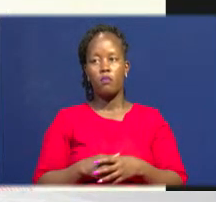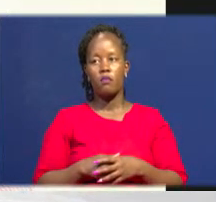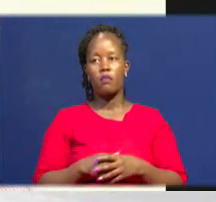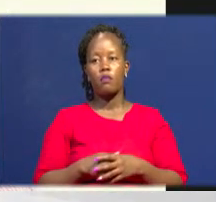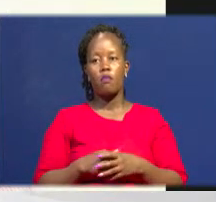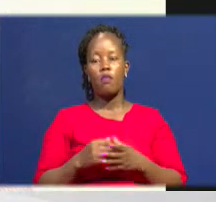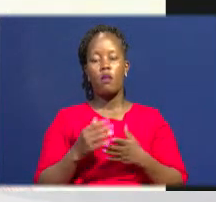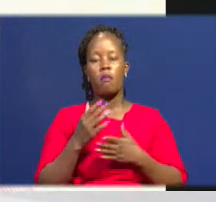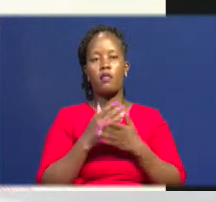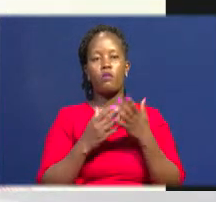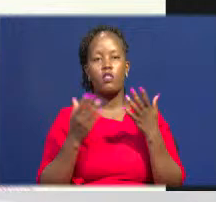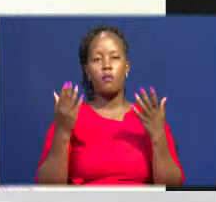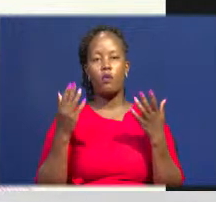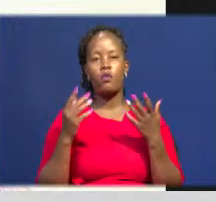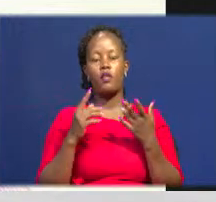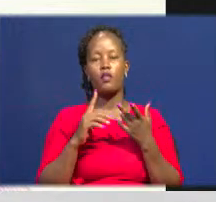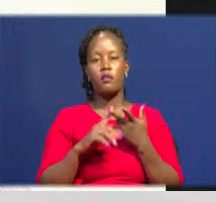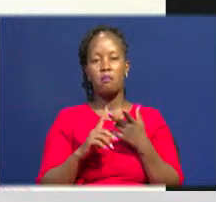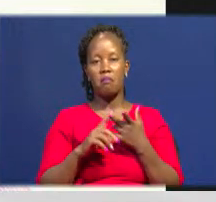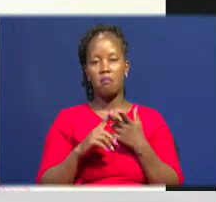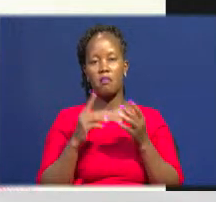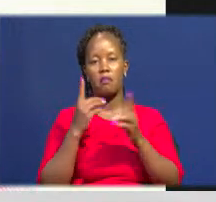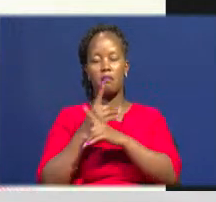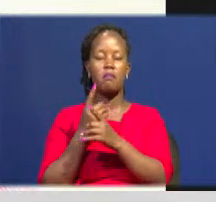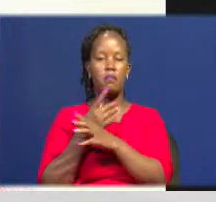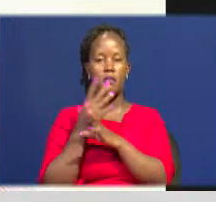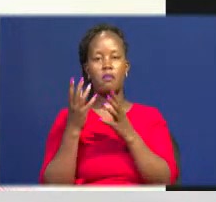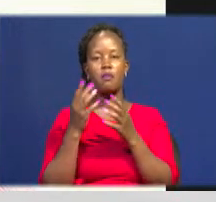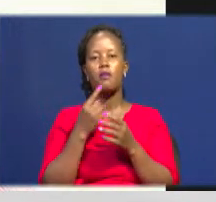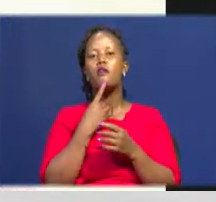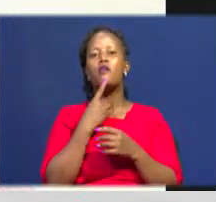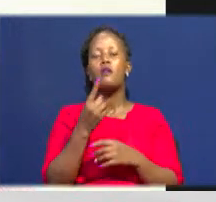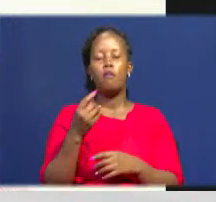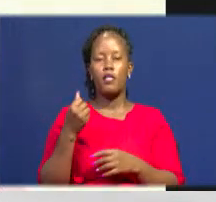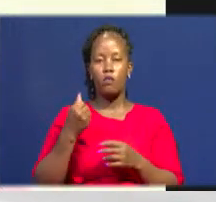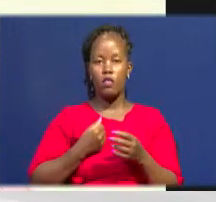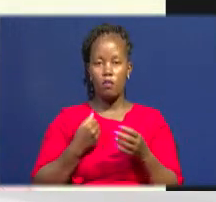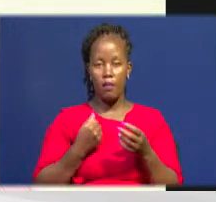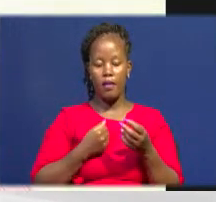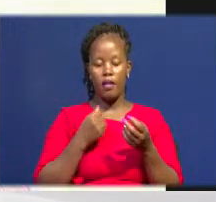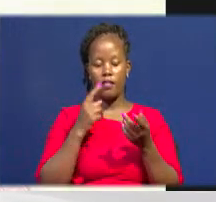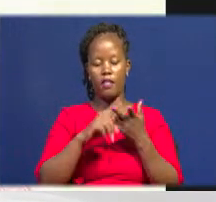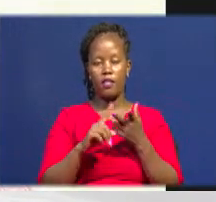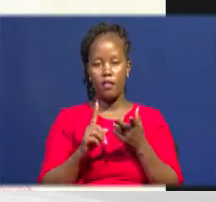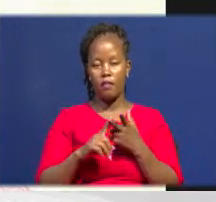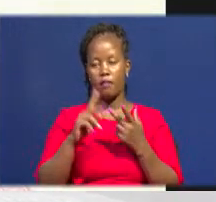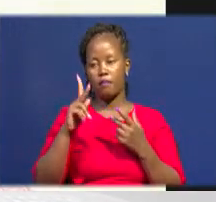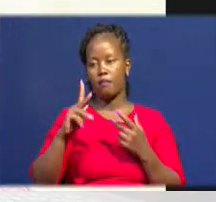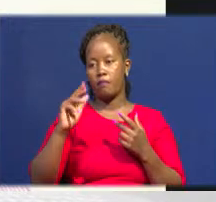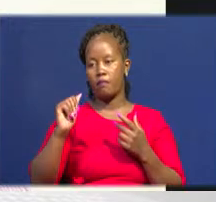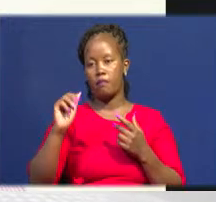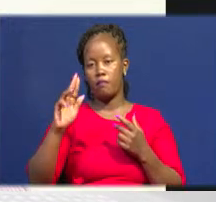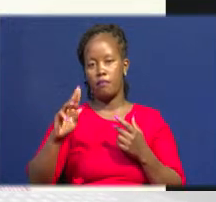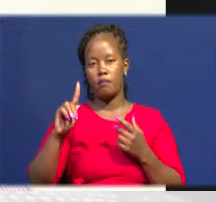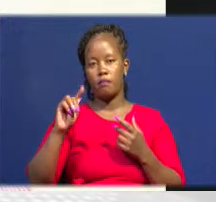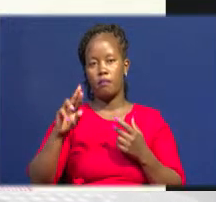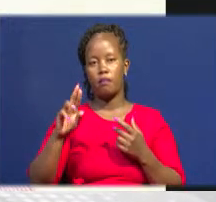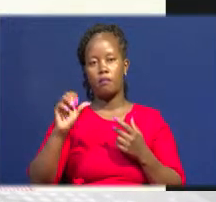champions were better girls. And when it comes to have more girls than single girls, they have been reigning champions for some